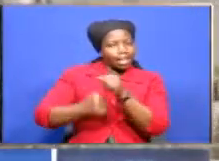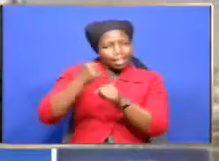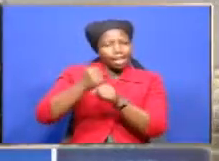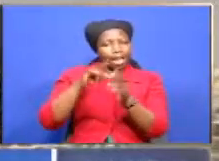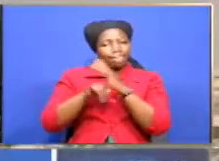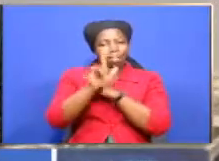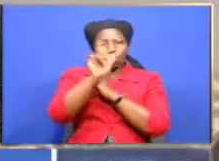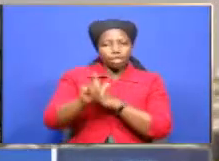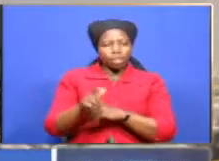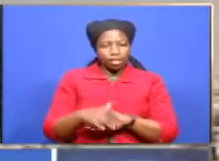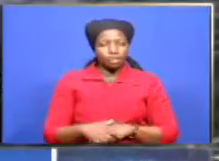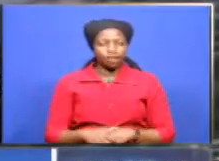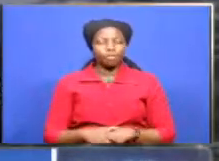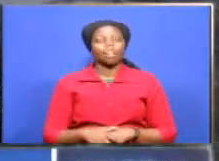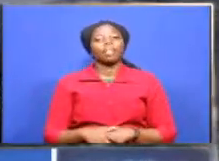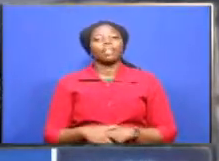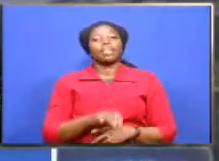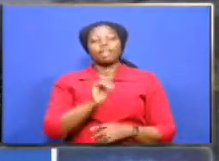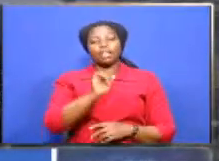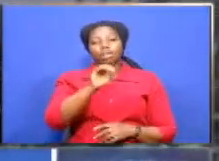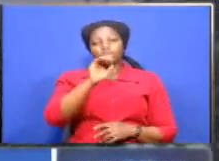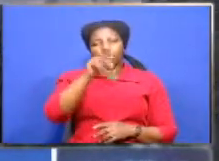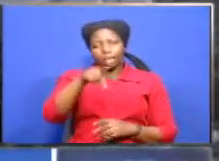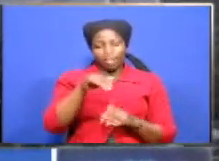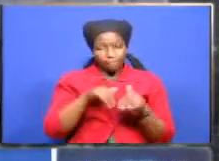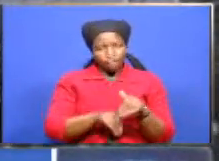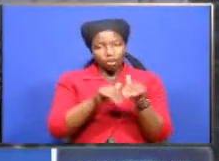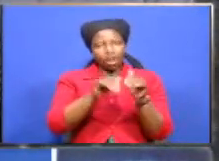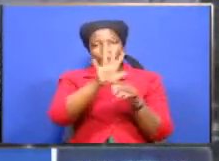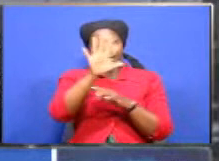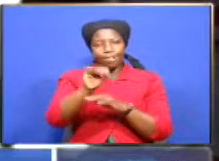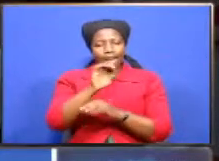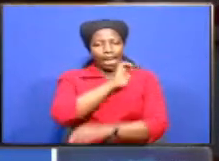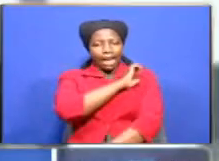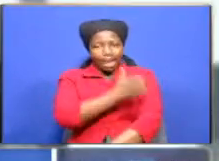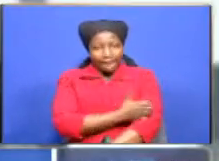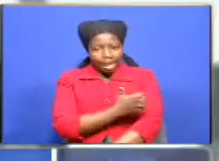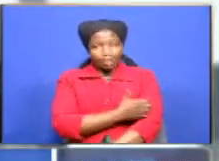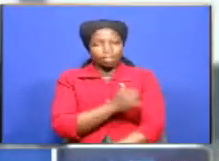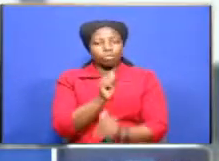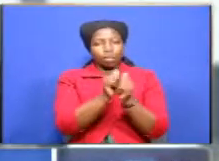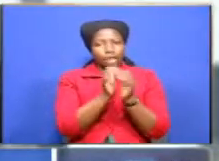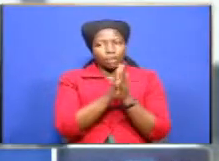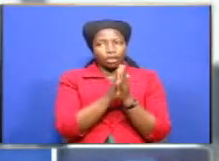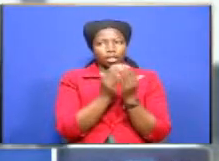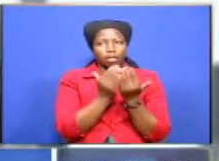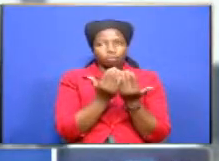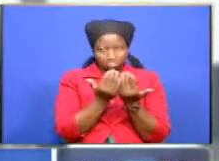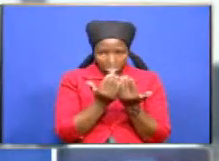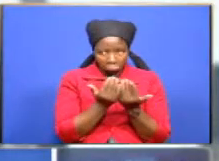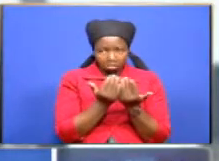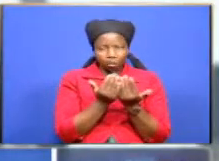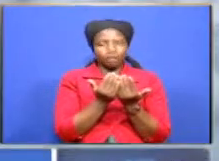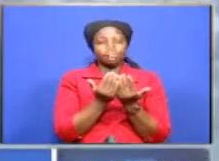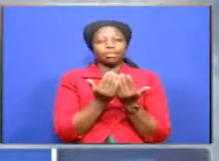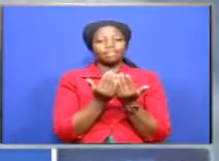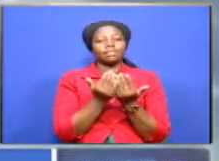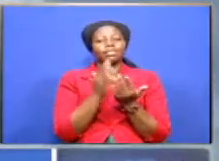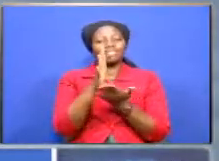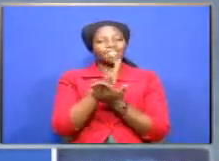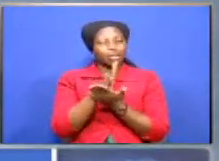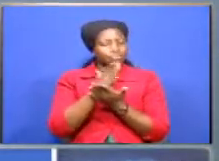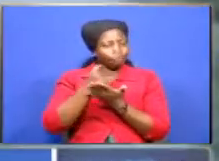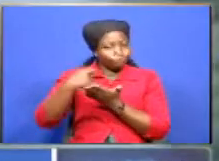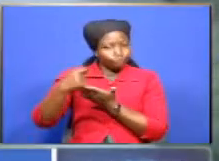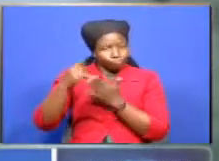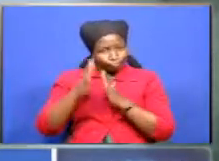continent. AOP follows the Africa Energy Chamber and Centurion Law Group as key signatories in Africa, which pledged